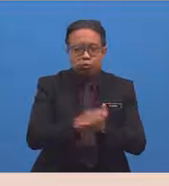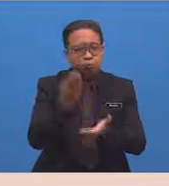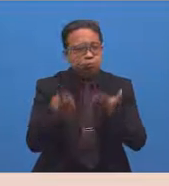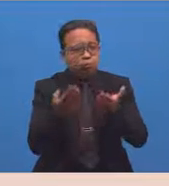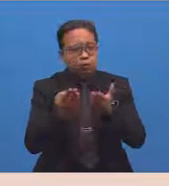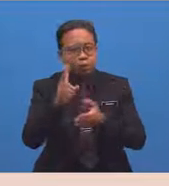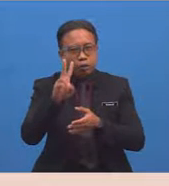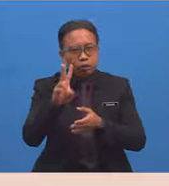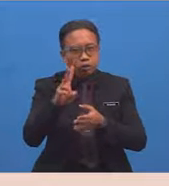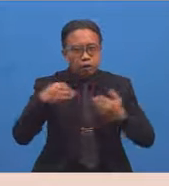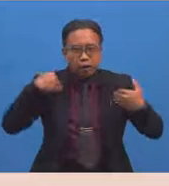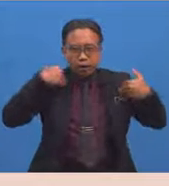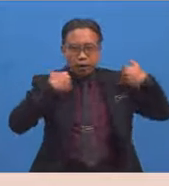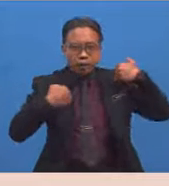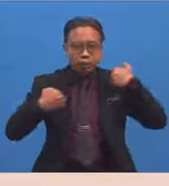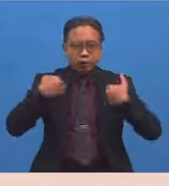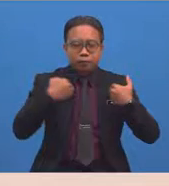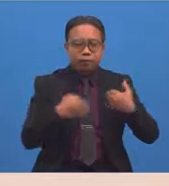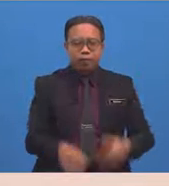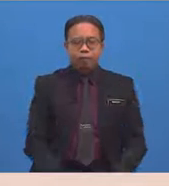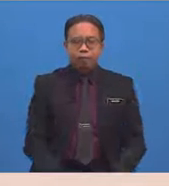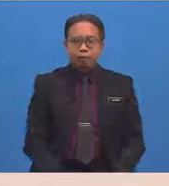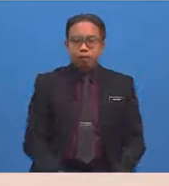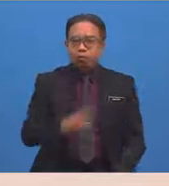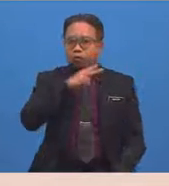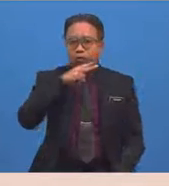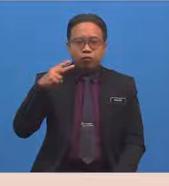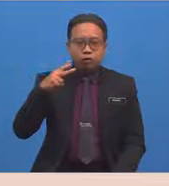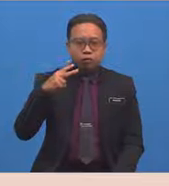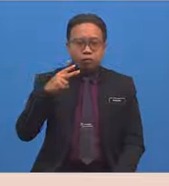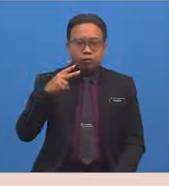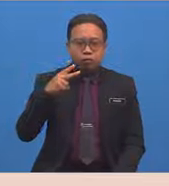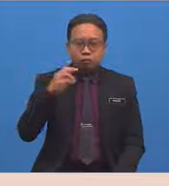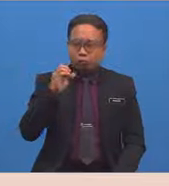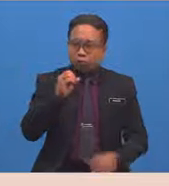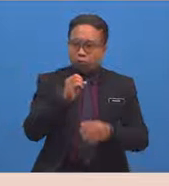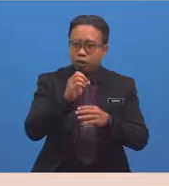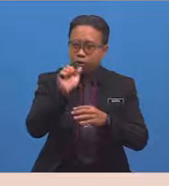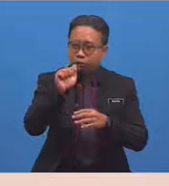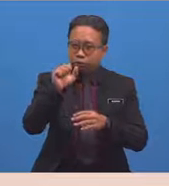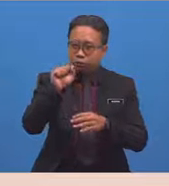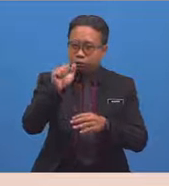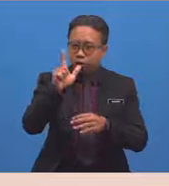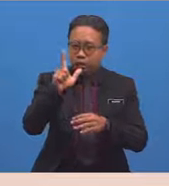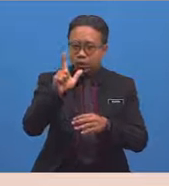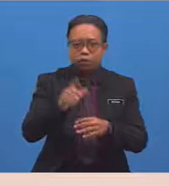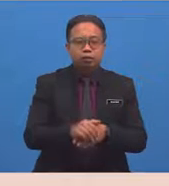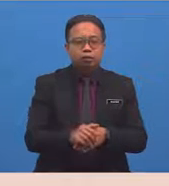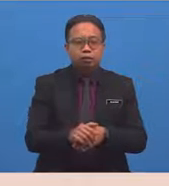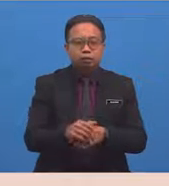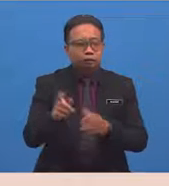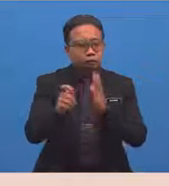two cute fluffy animals or cats, the verb would always take its original form. You do not have to